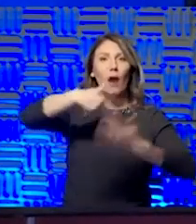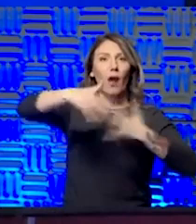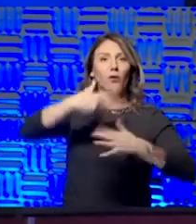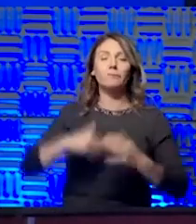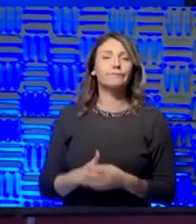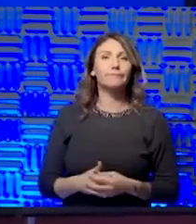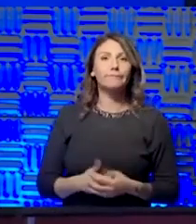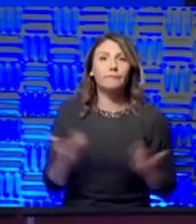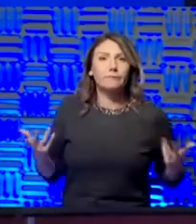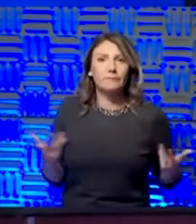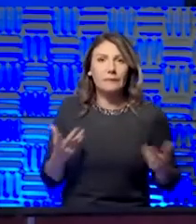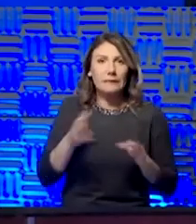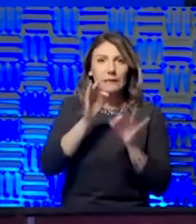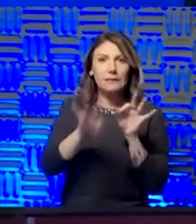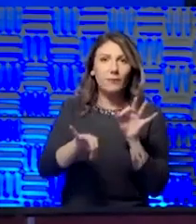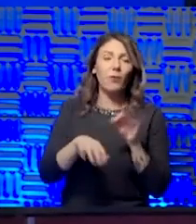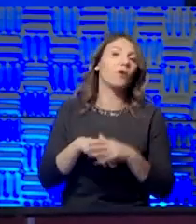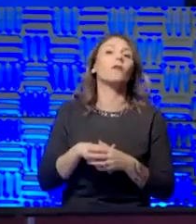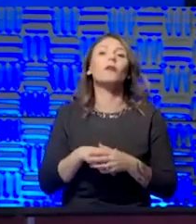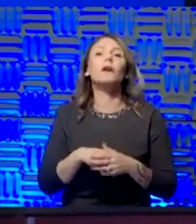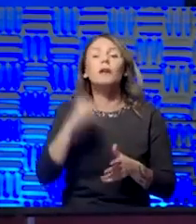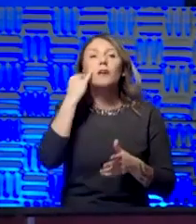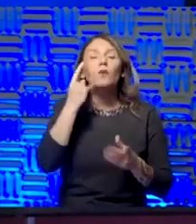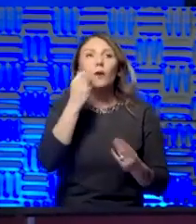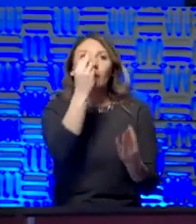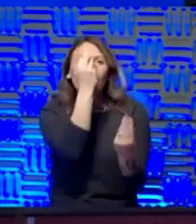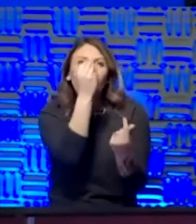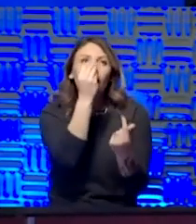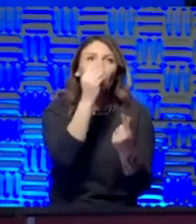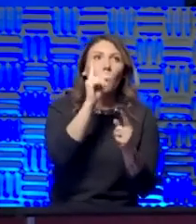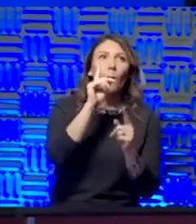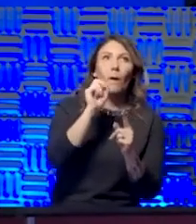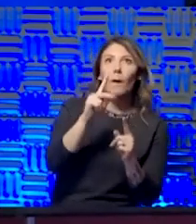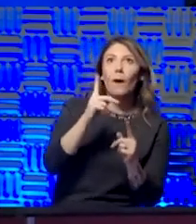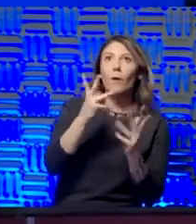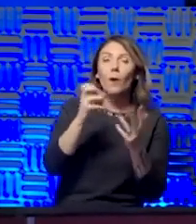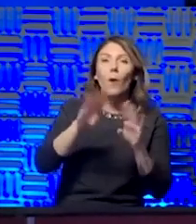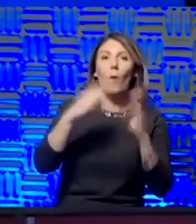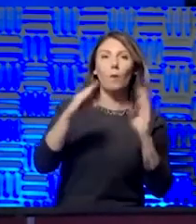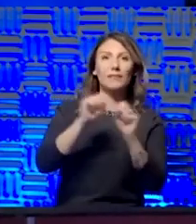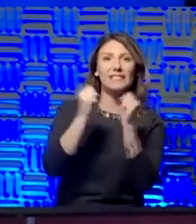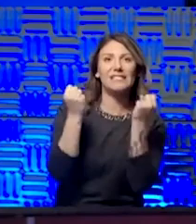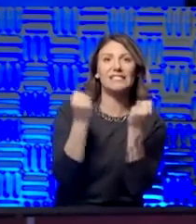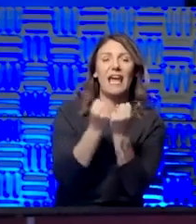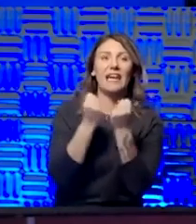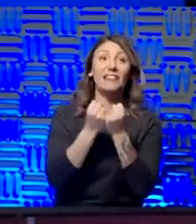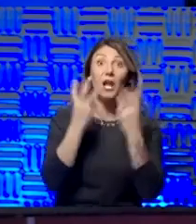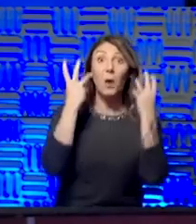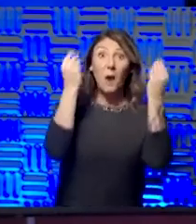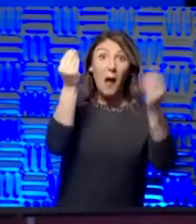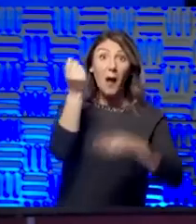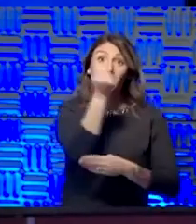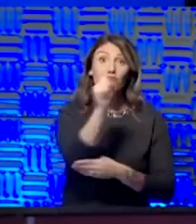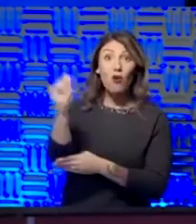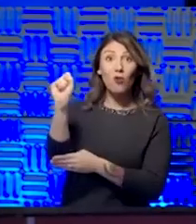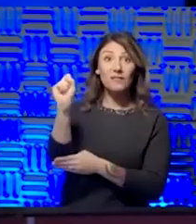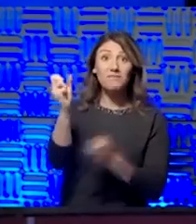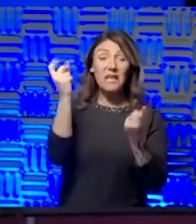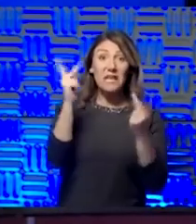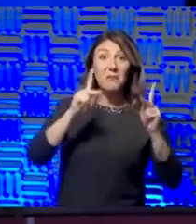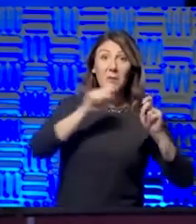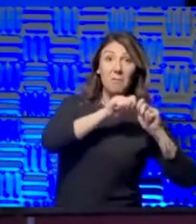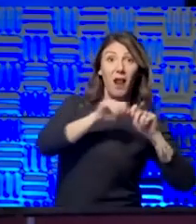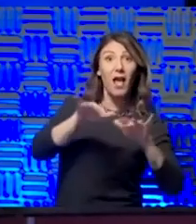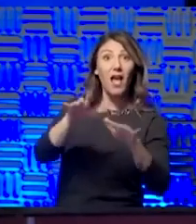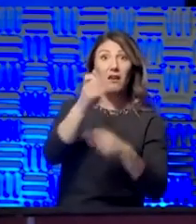simple. So if you want to think about reopening society and you want to go out and you have a protest about it, can you think of a